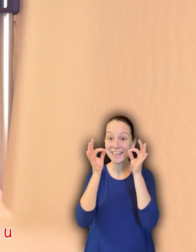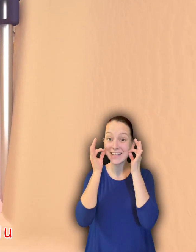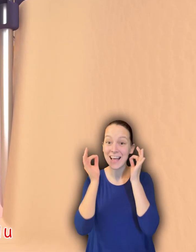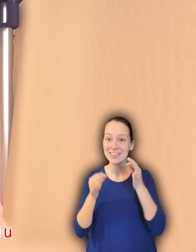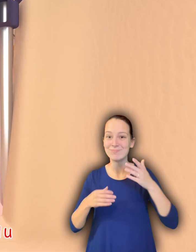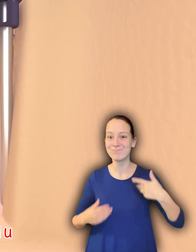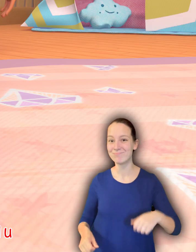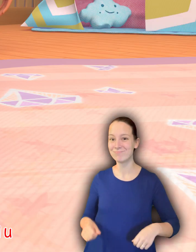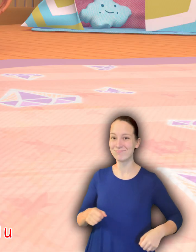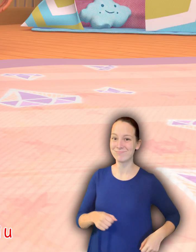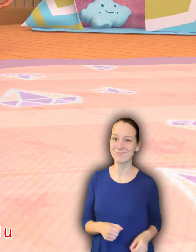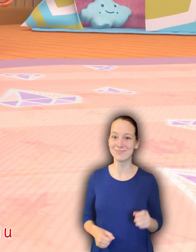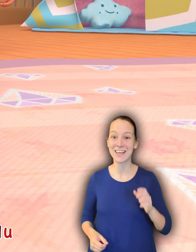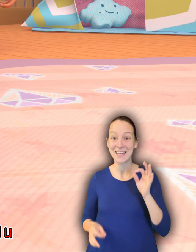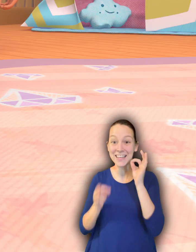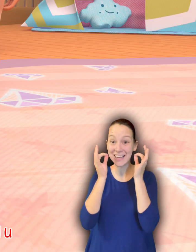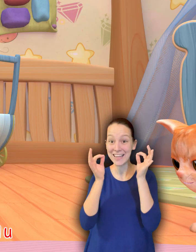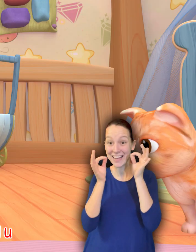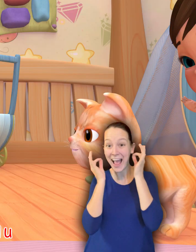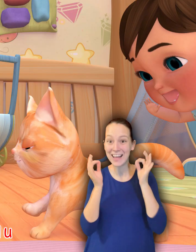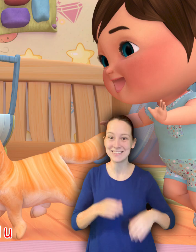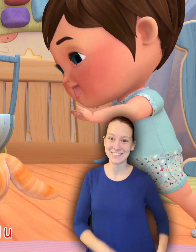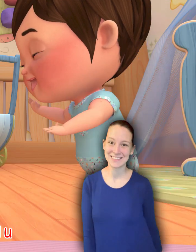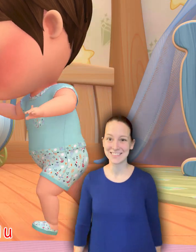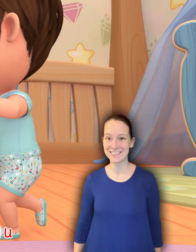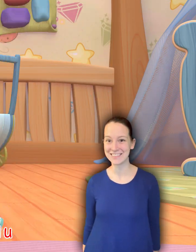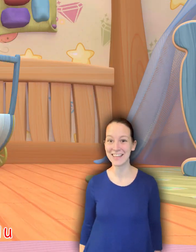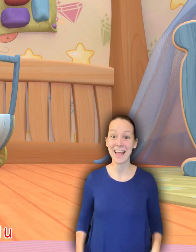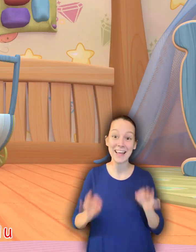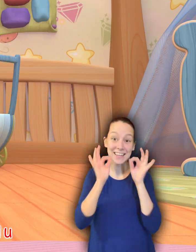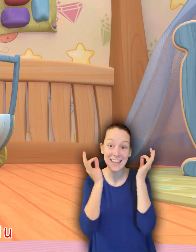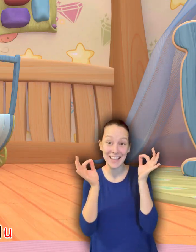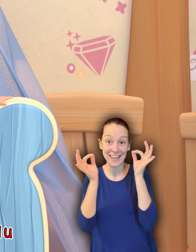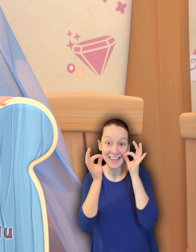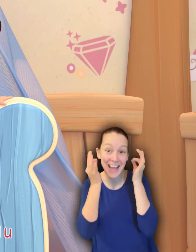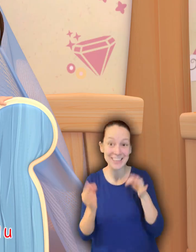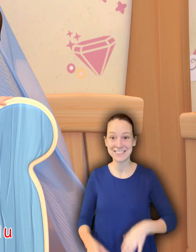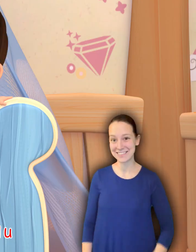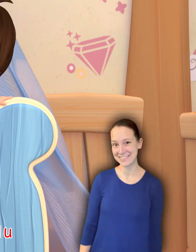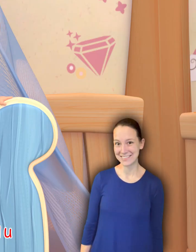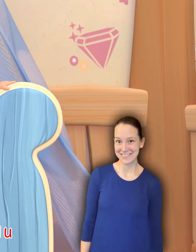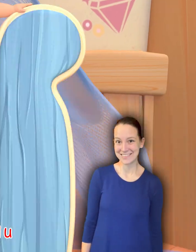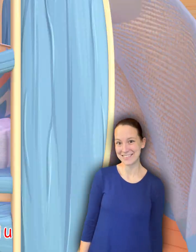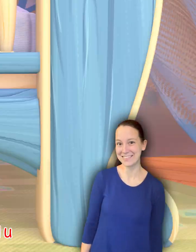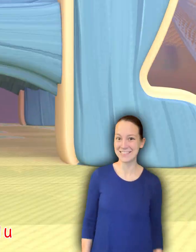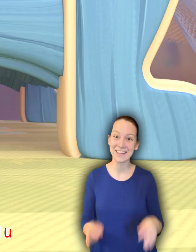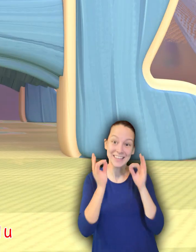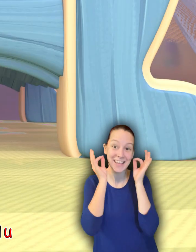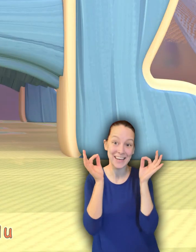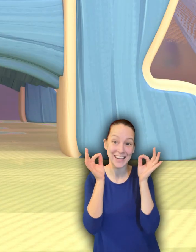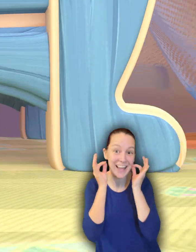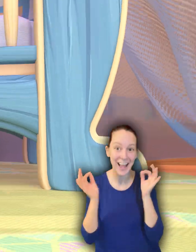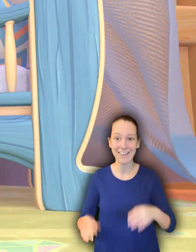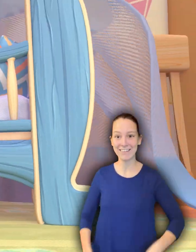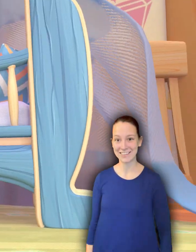kitty cat kitty cat kitty cats